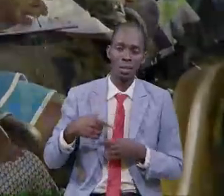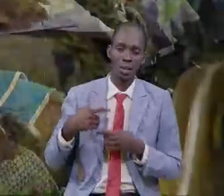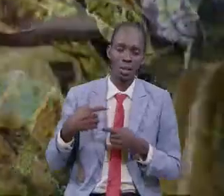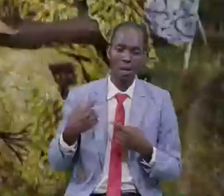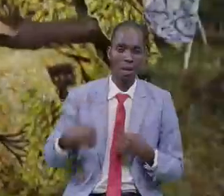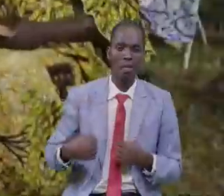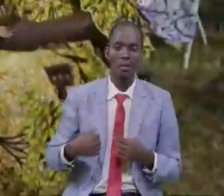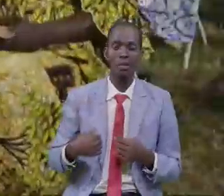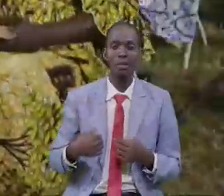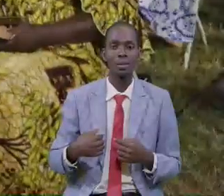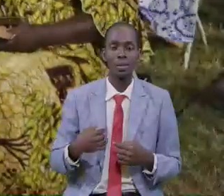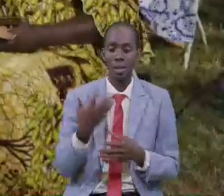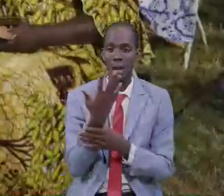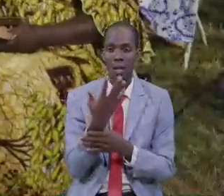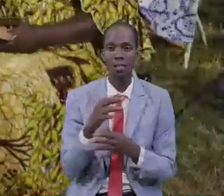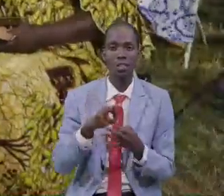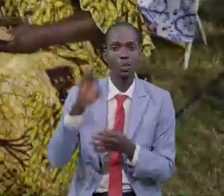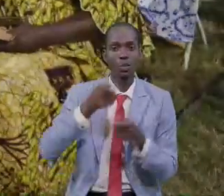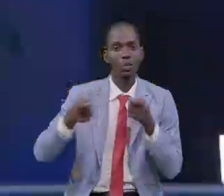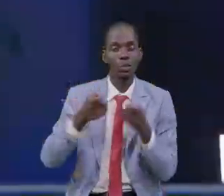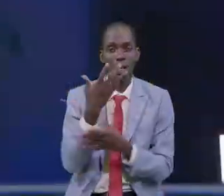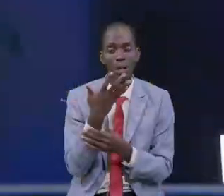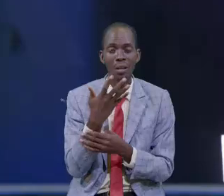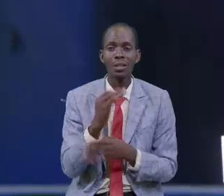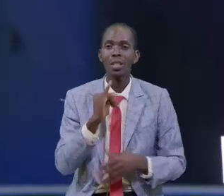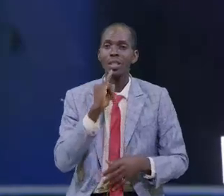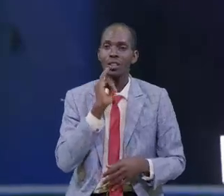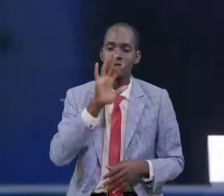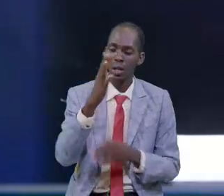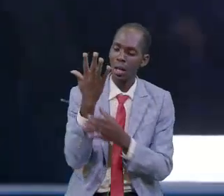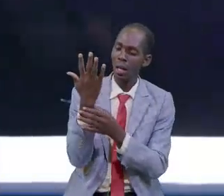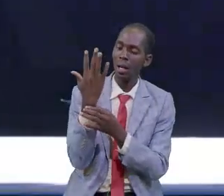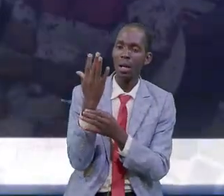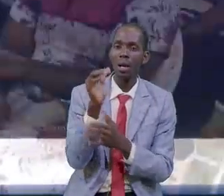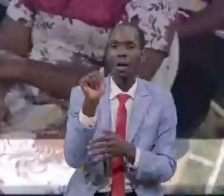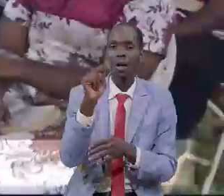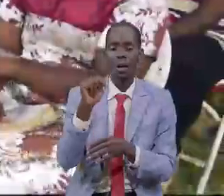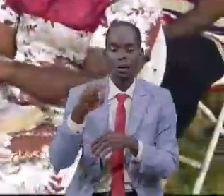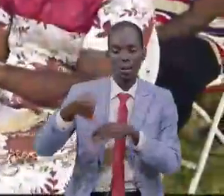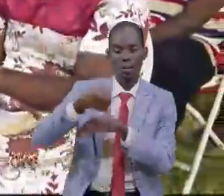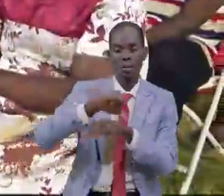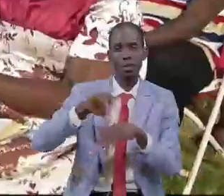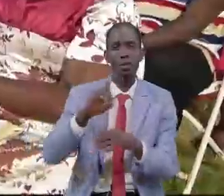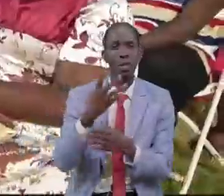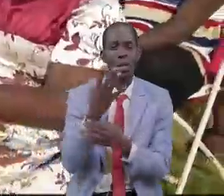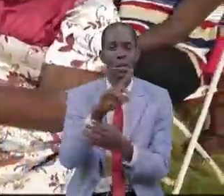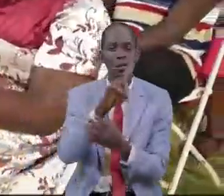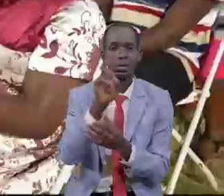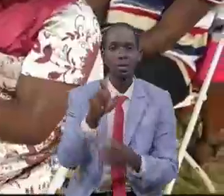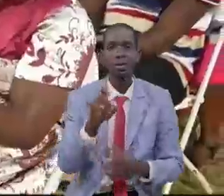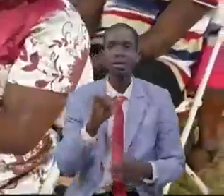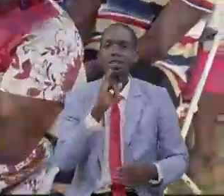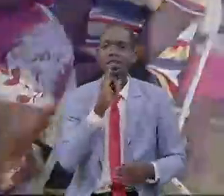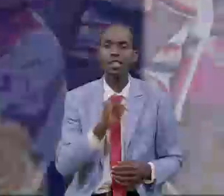hand? Is your hand an anointed hand? Is your hand